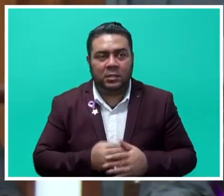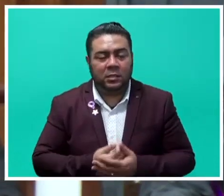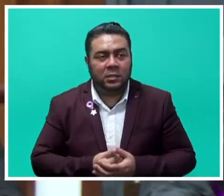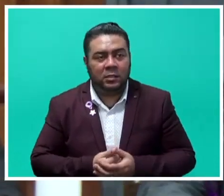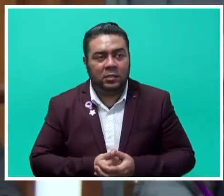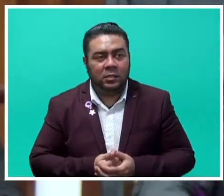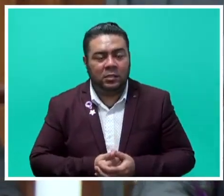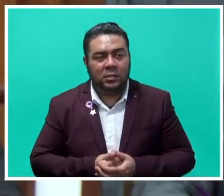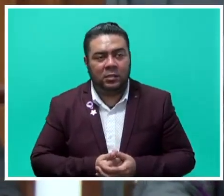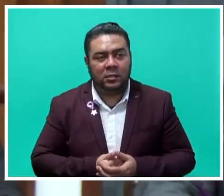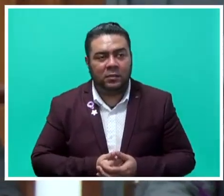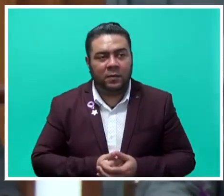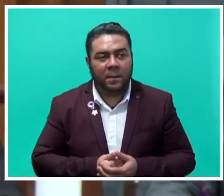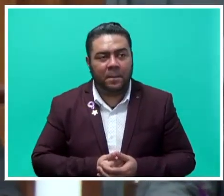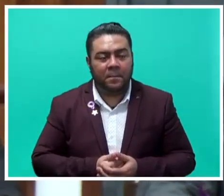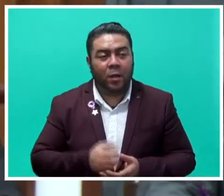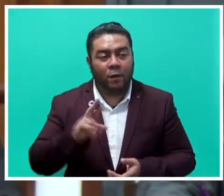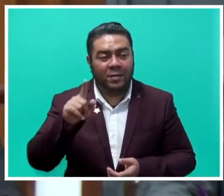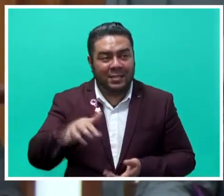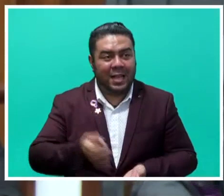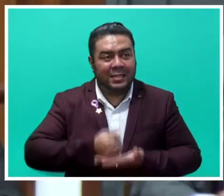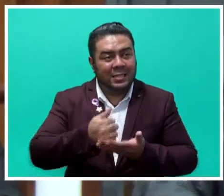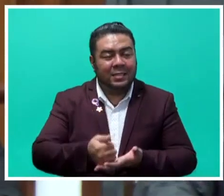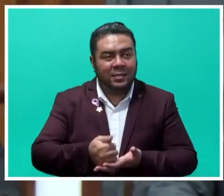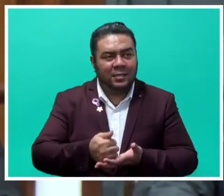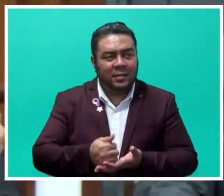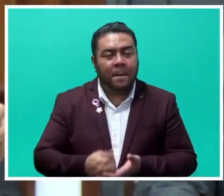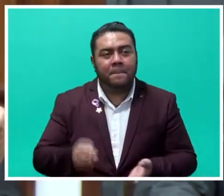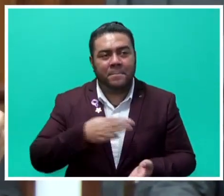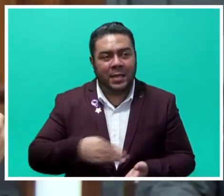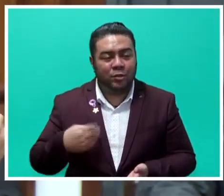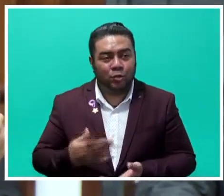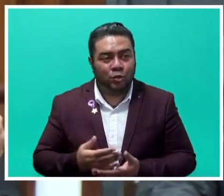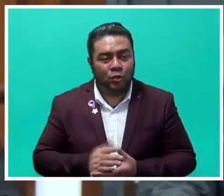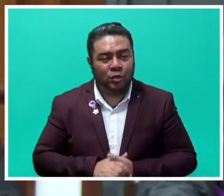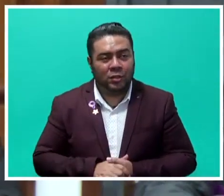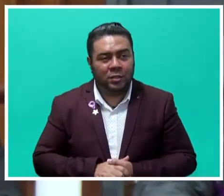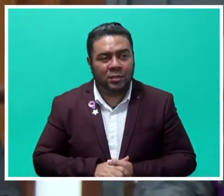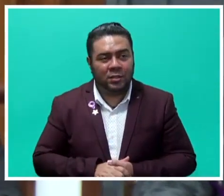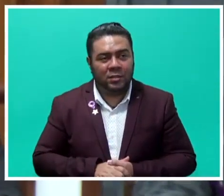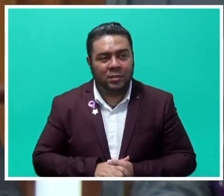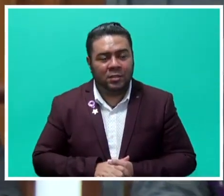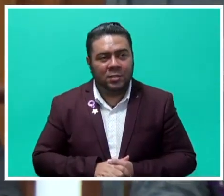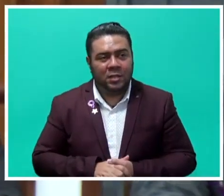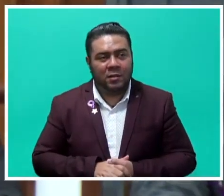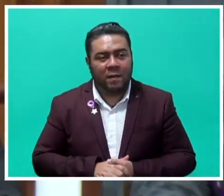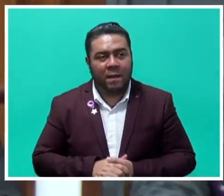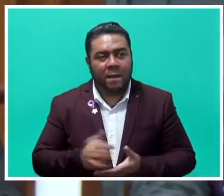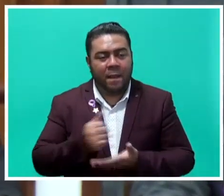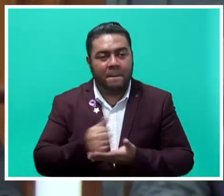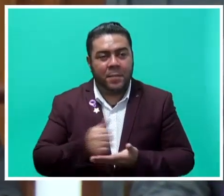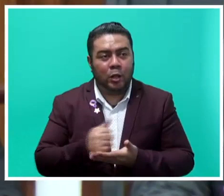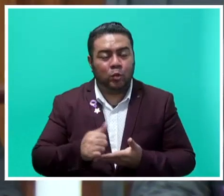extension of this assistance is within the ministry's intended number to be assisted in the